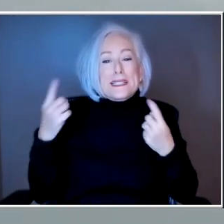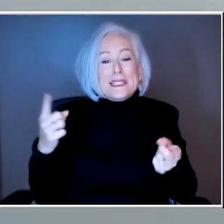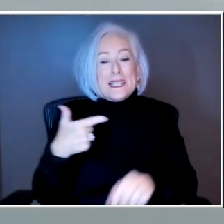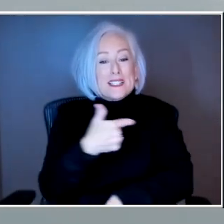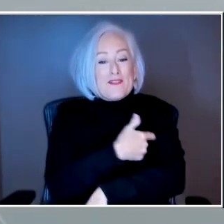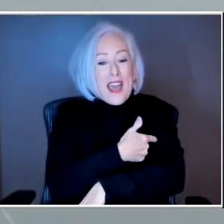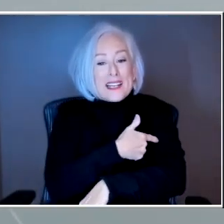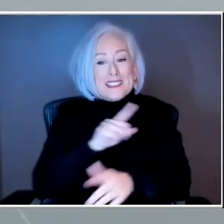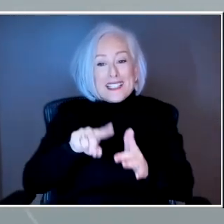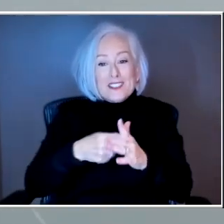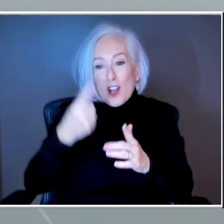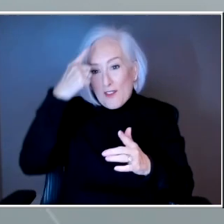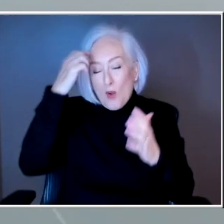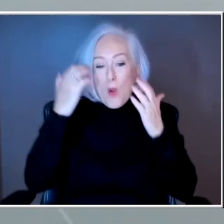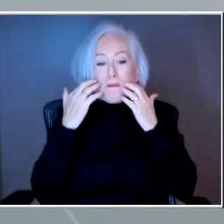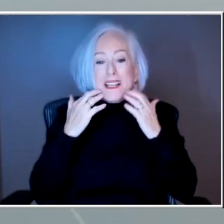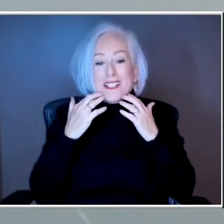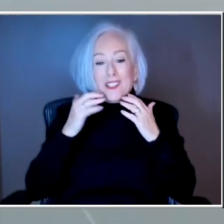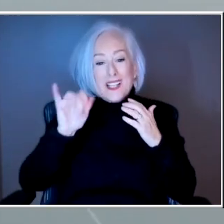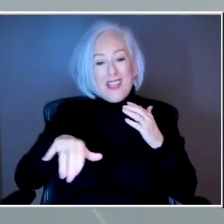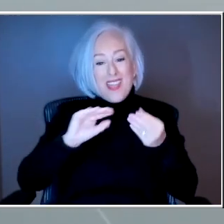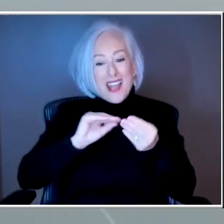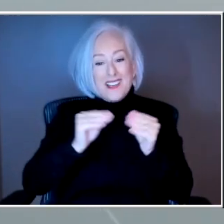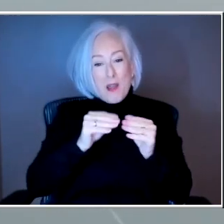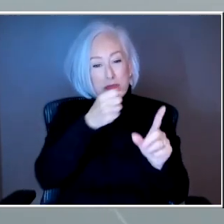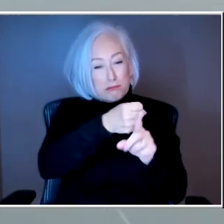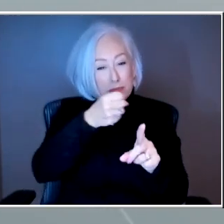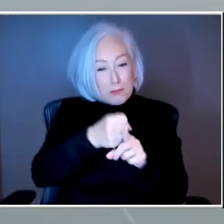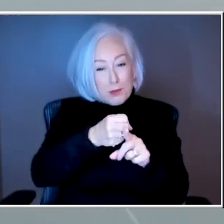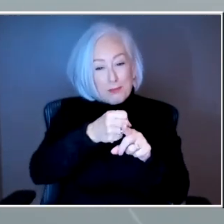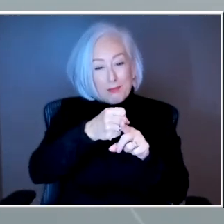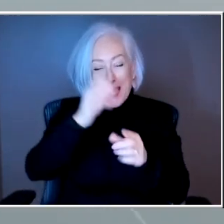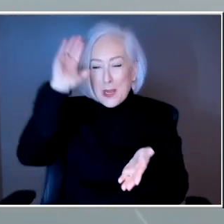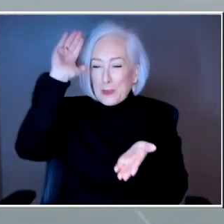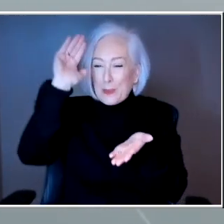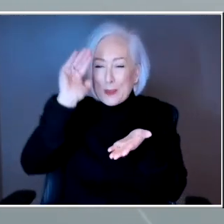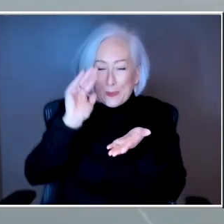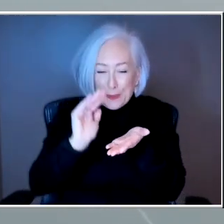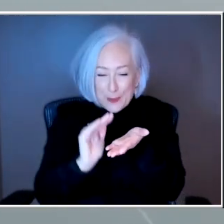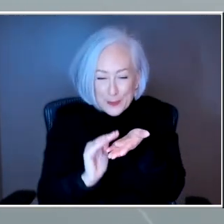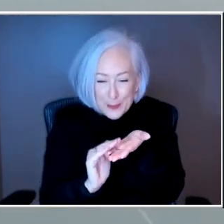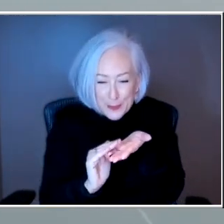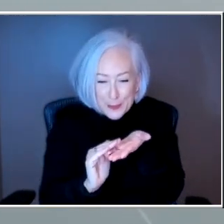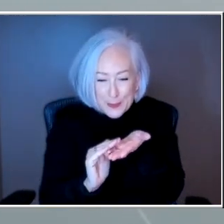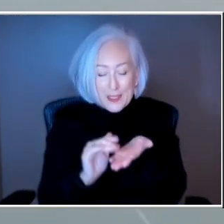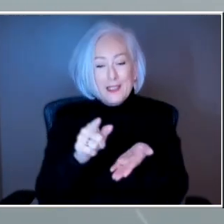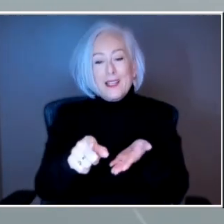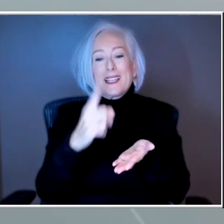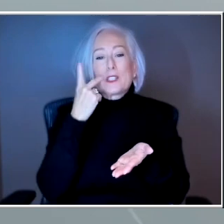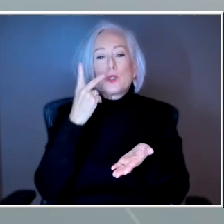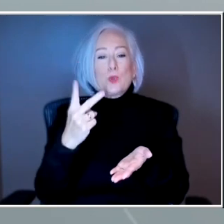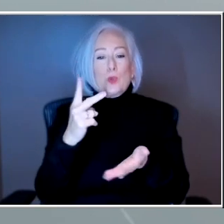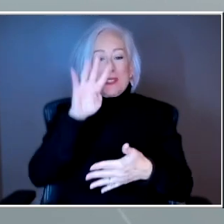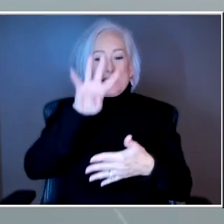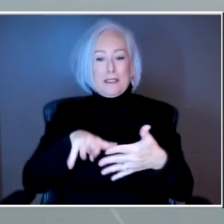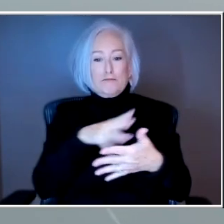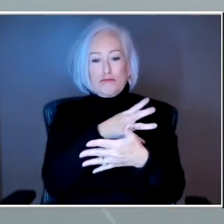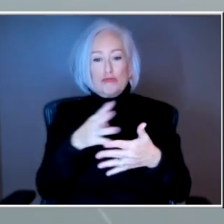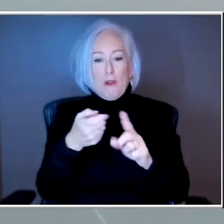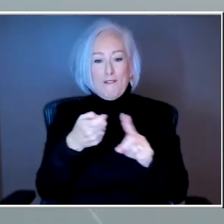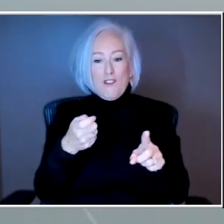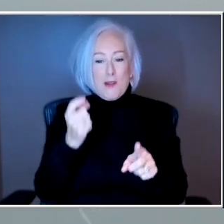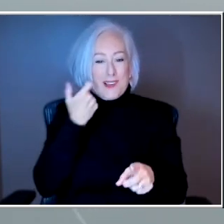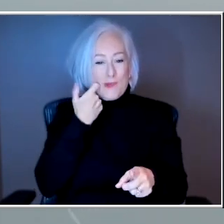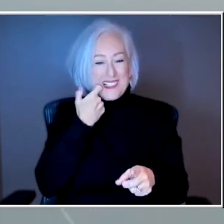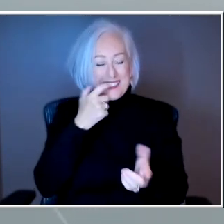has gone down. This is just an infographic, a chart as well from a recent publication. And you can see on the left side of